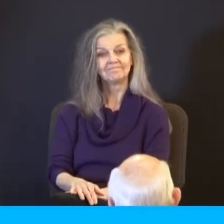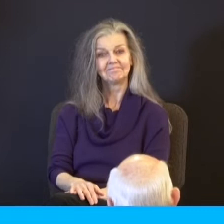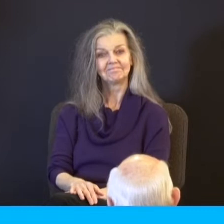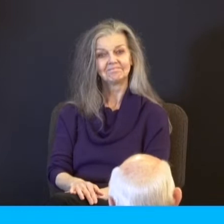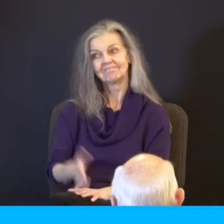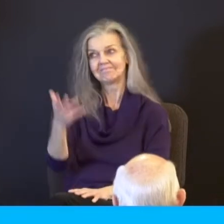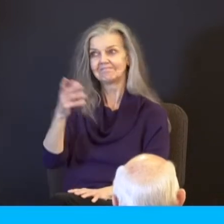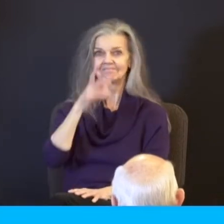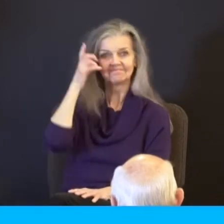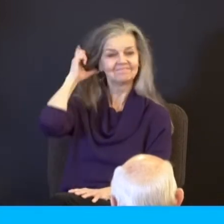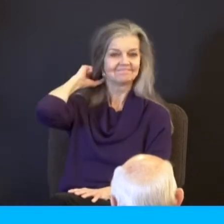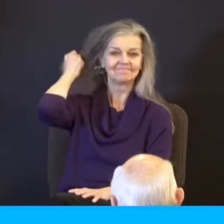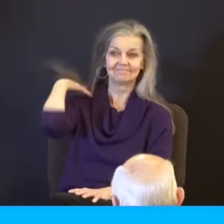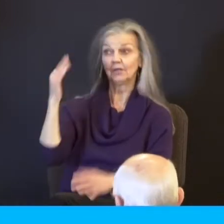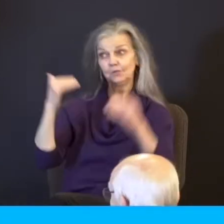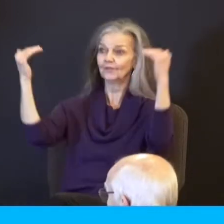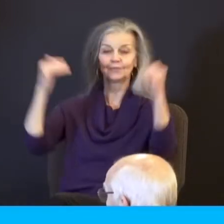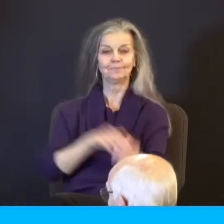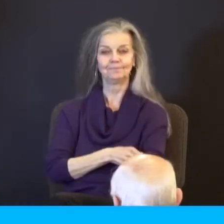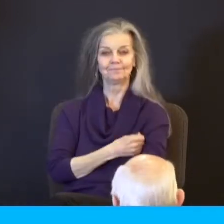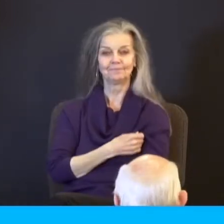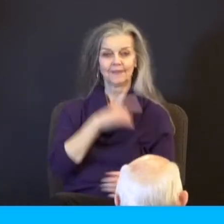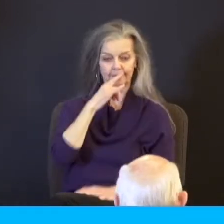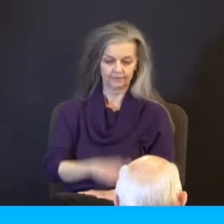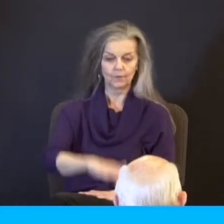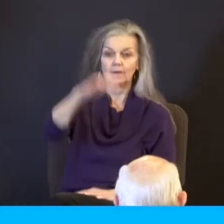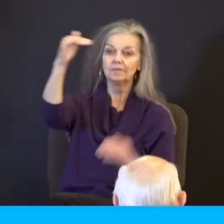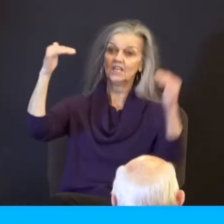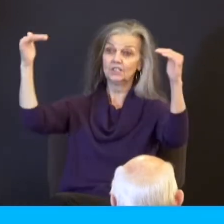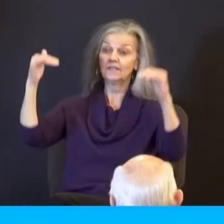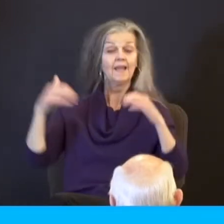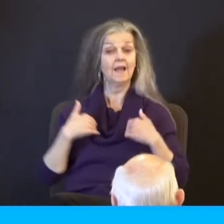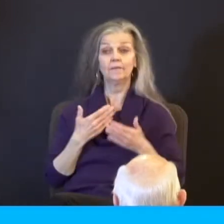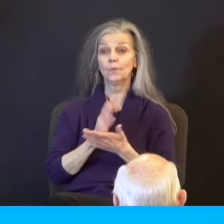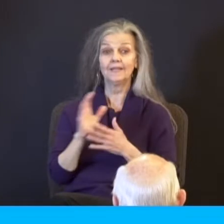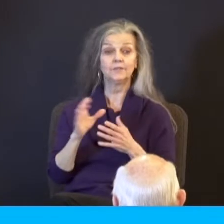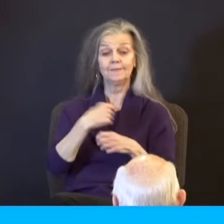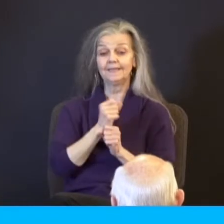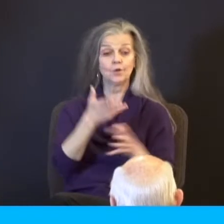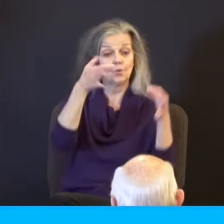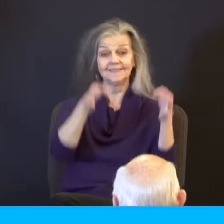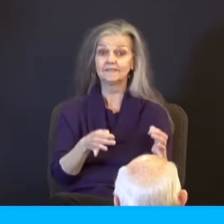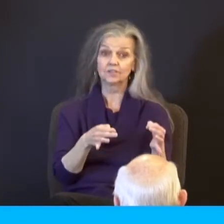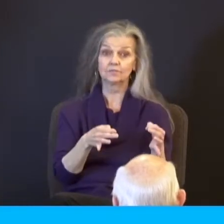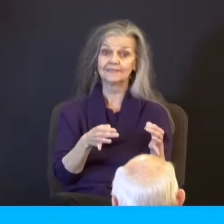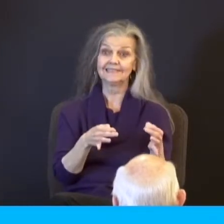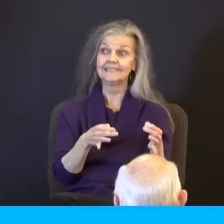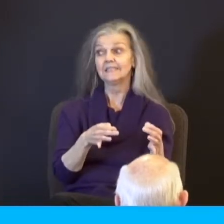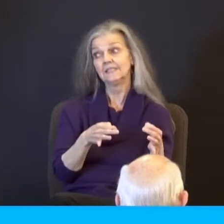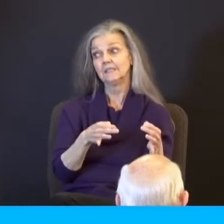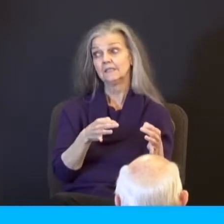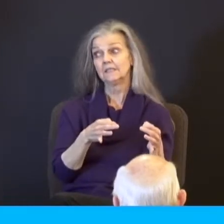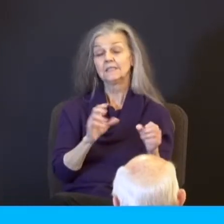Morning. They're adults. And adults have a right to do their own decisions, which can really be a